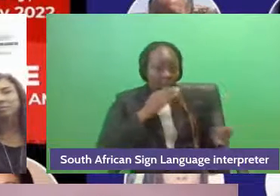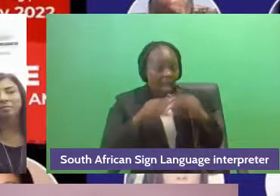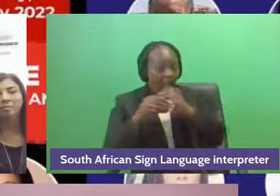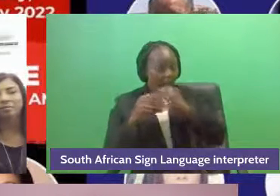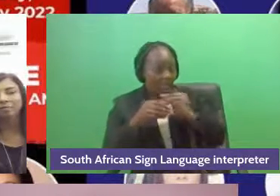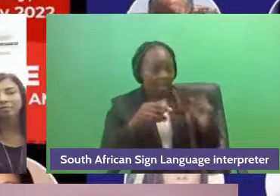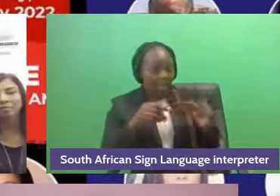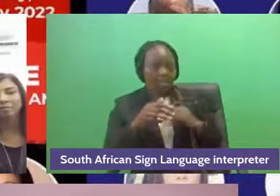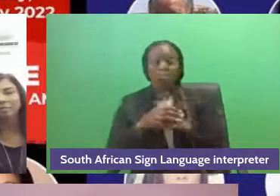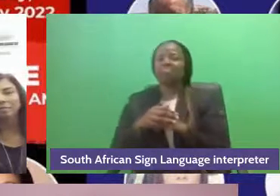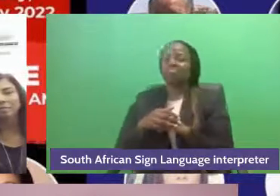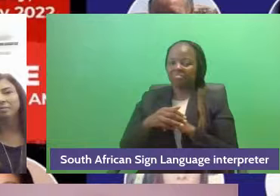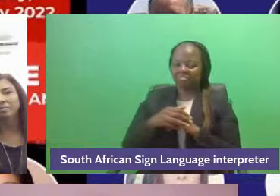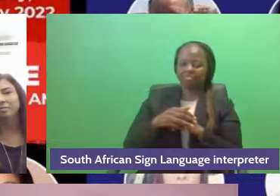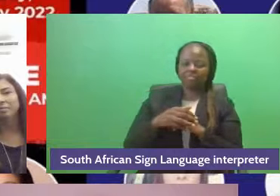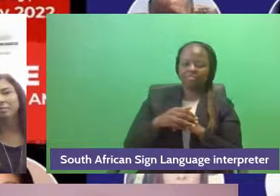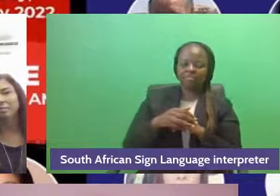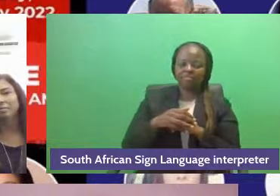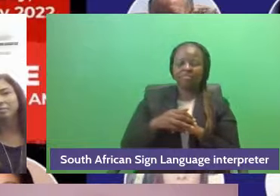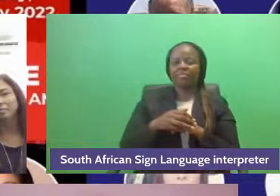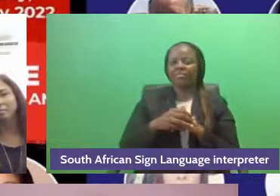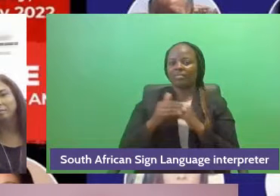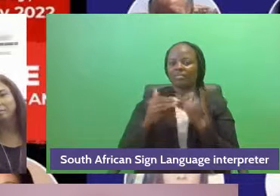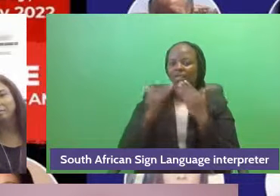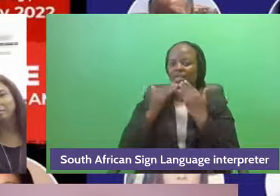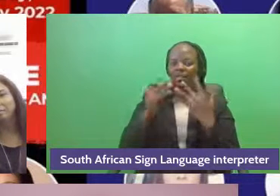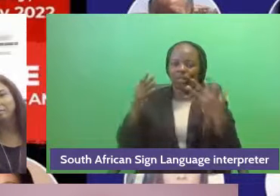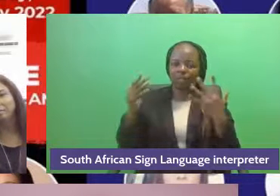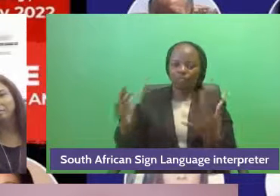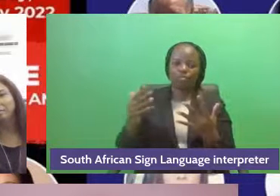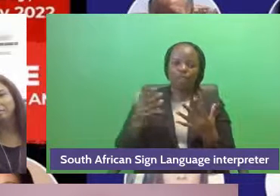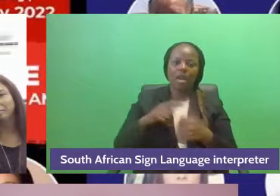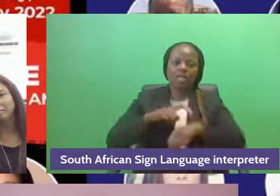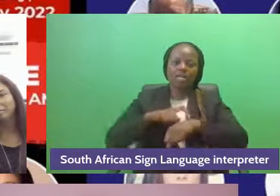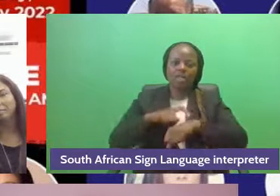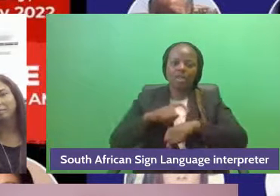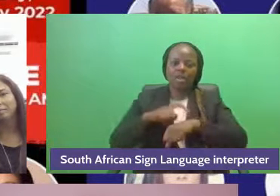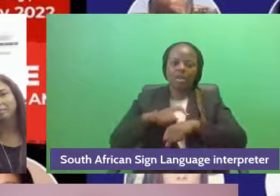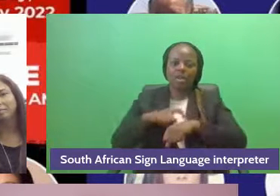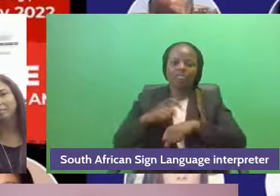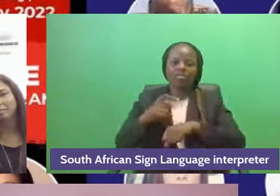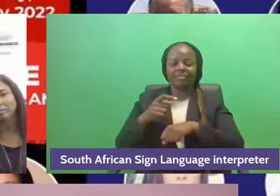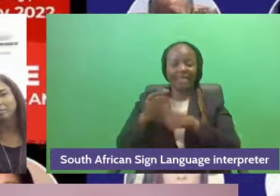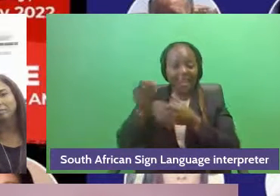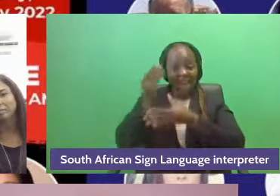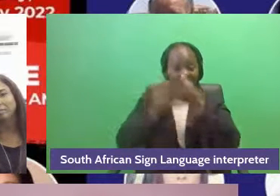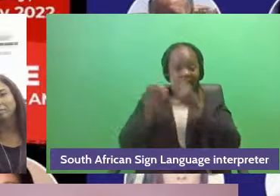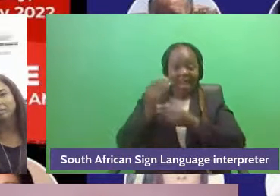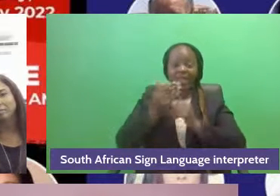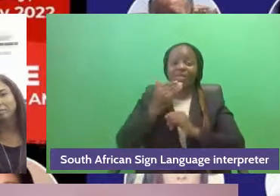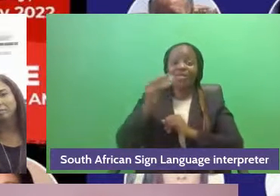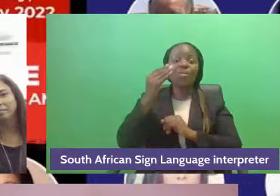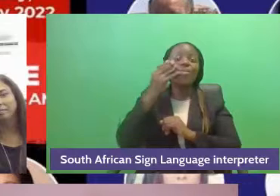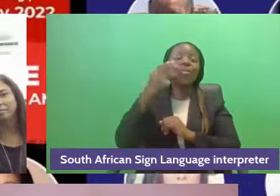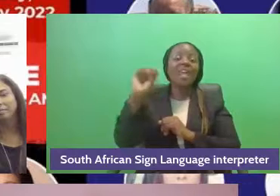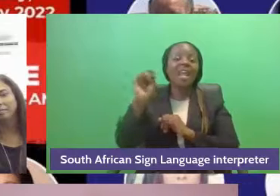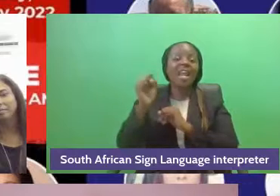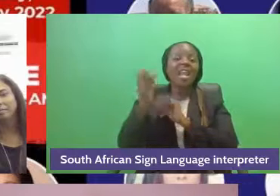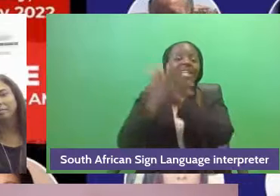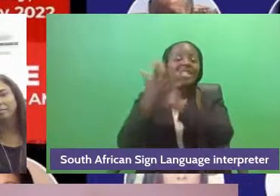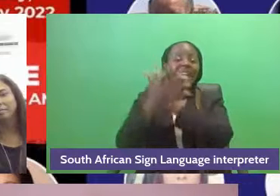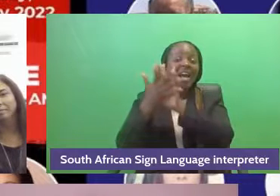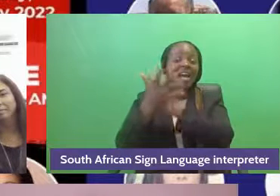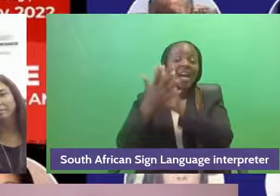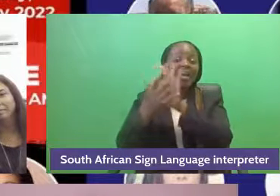much for this opportunity. I will express myself from what I learned from Zanele.